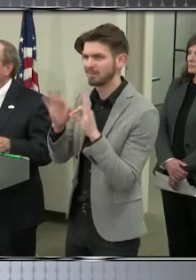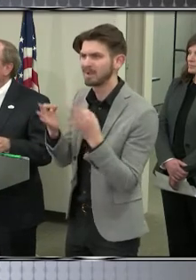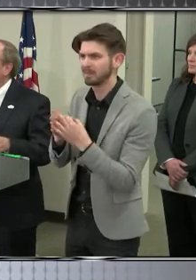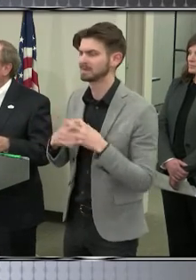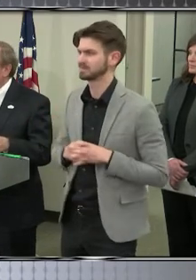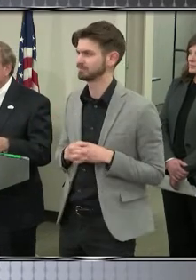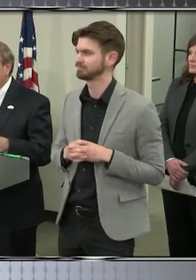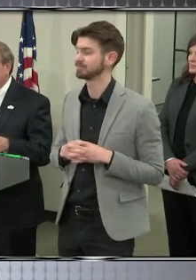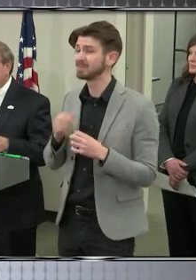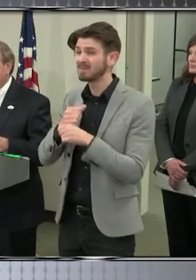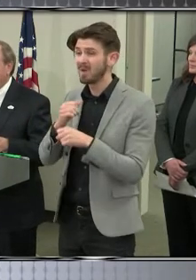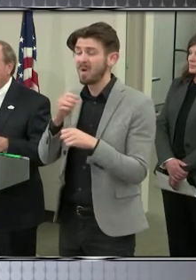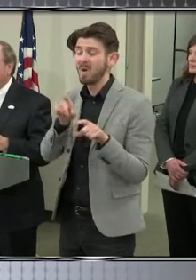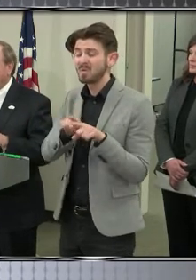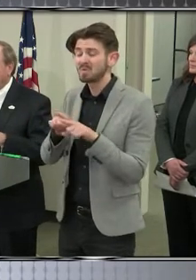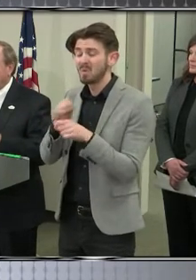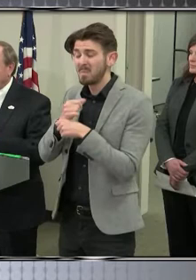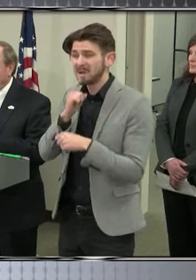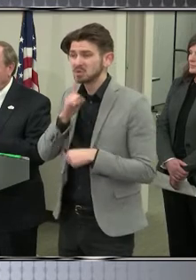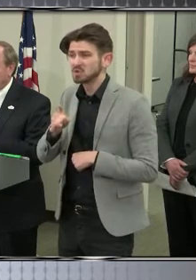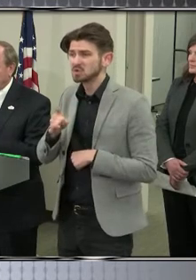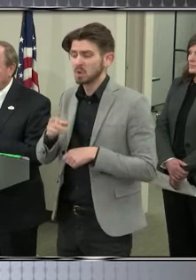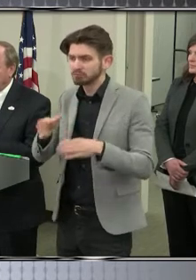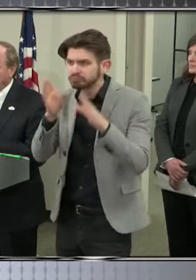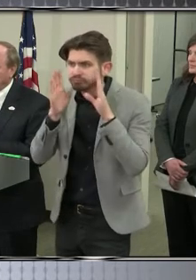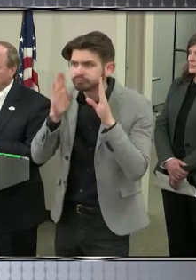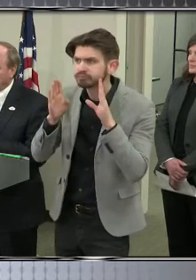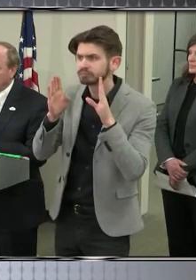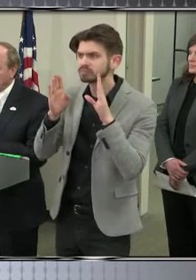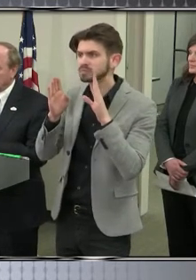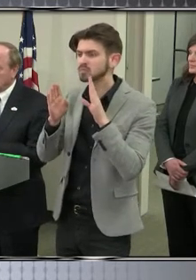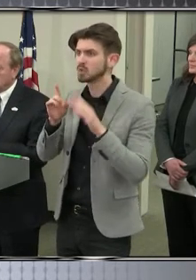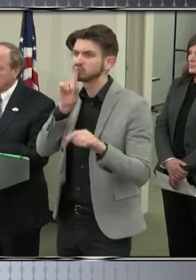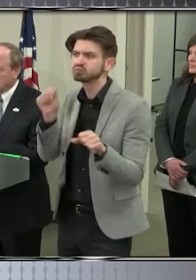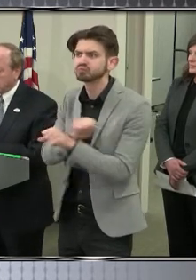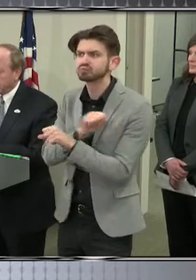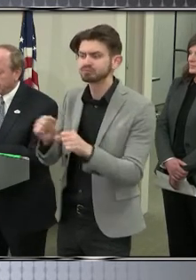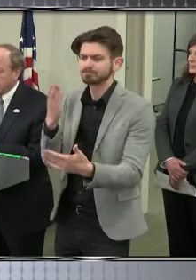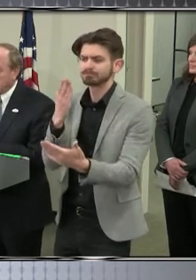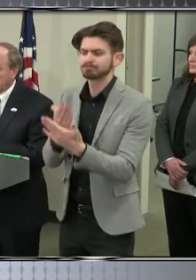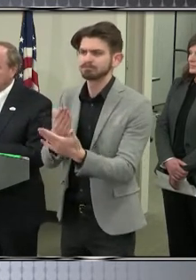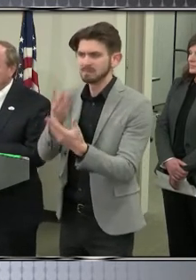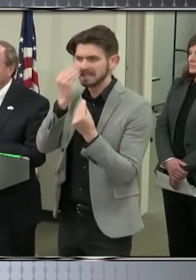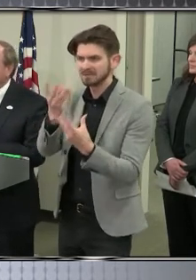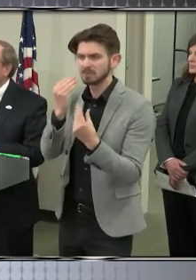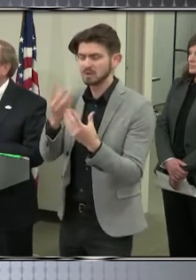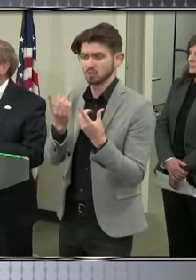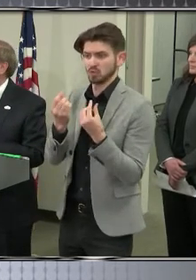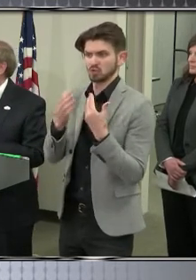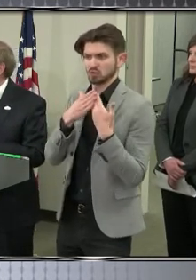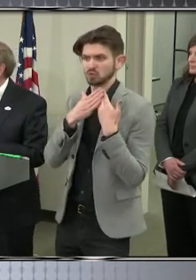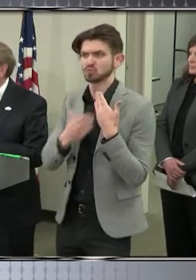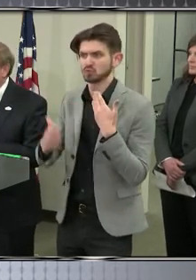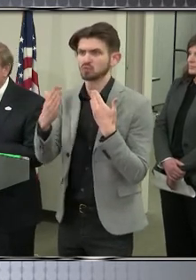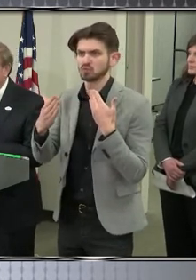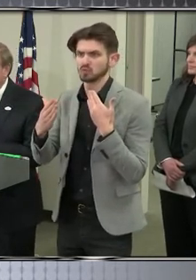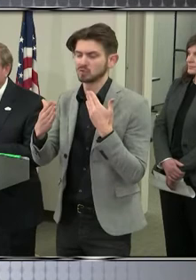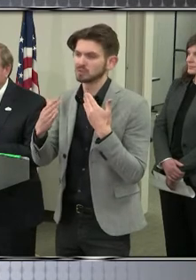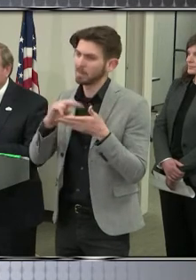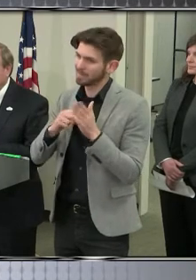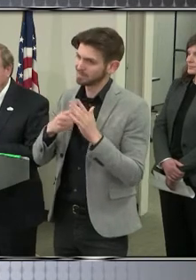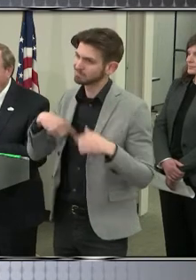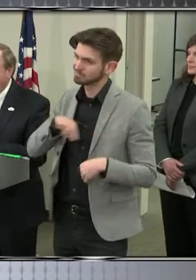information, in this case, our public health department, to learn what you need to do. As I think you'll hear